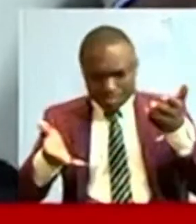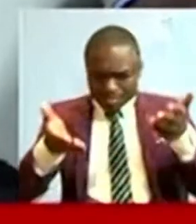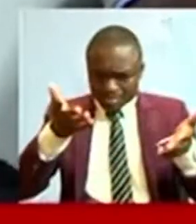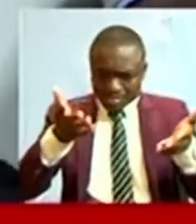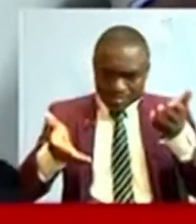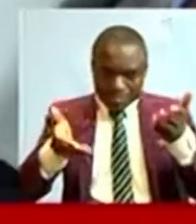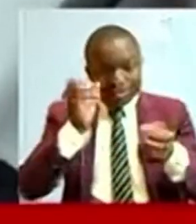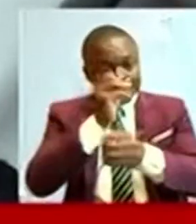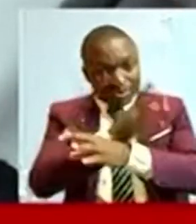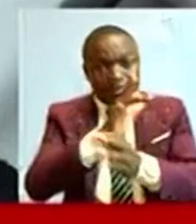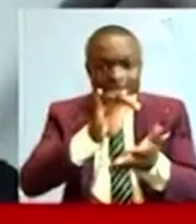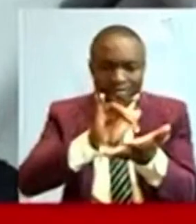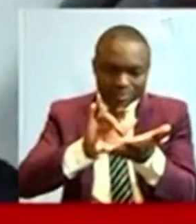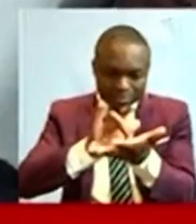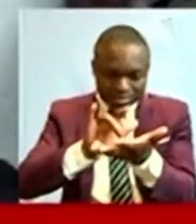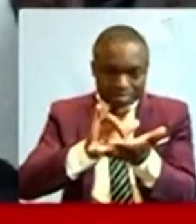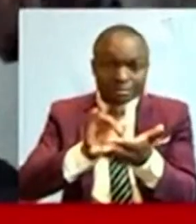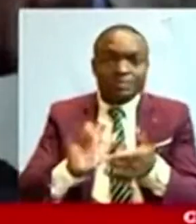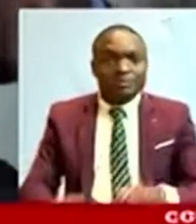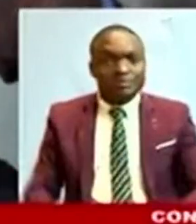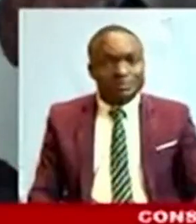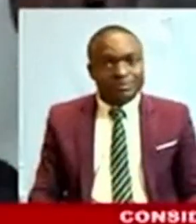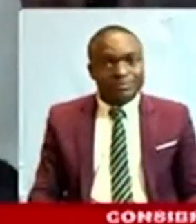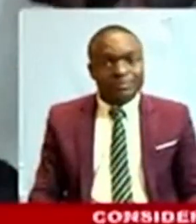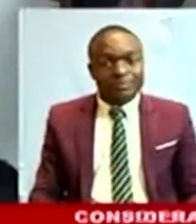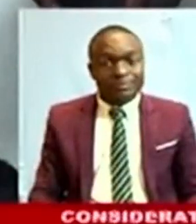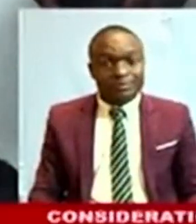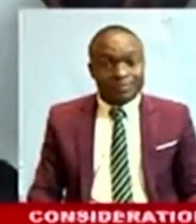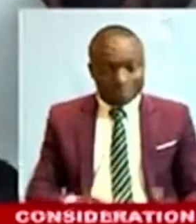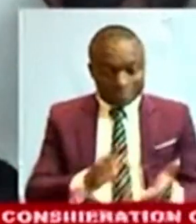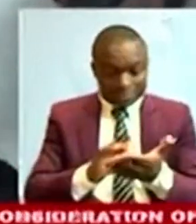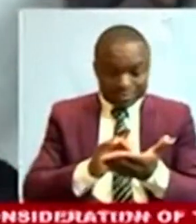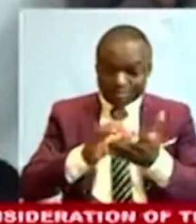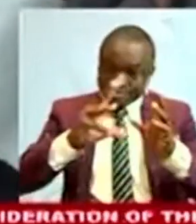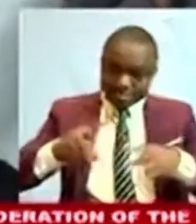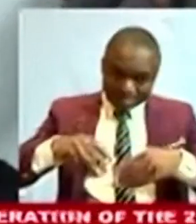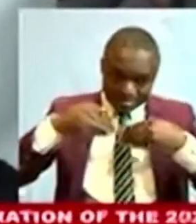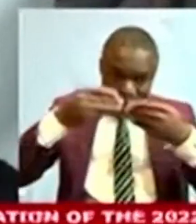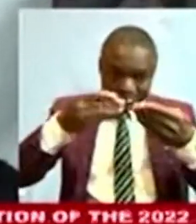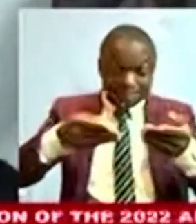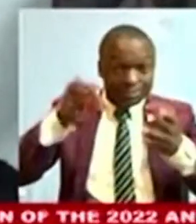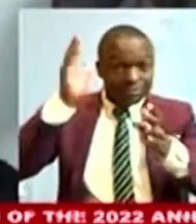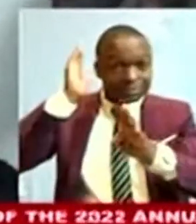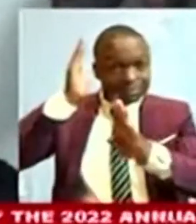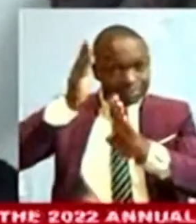drugs and essential medical supplies, in particular